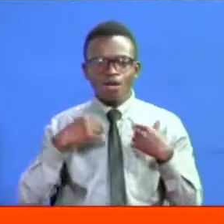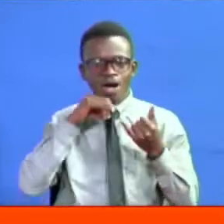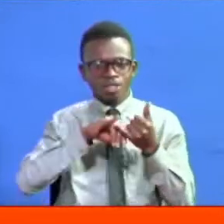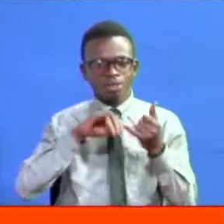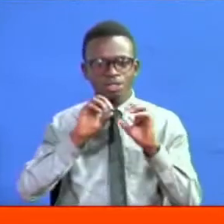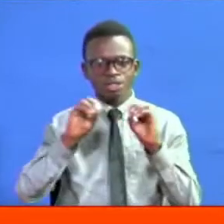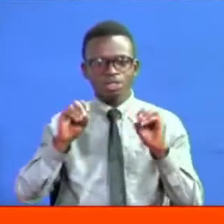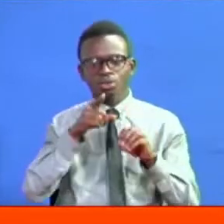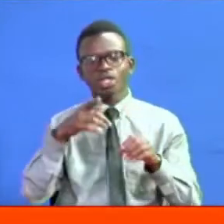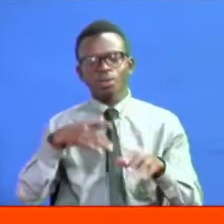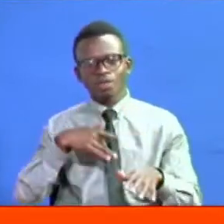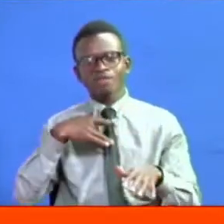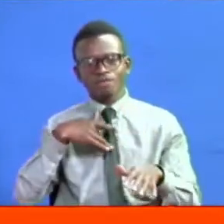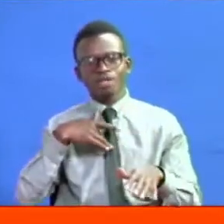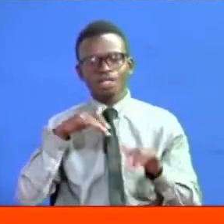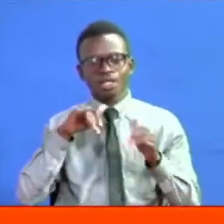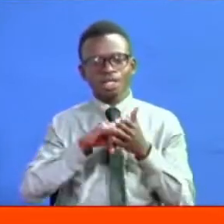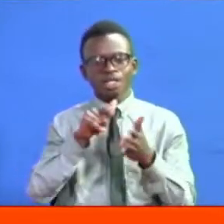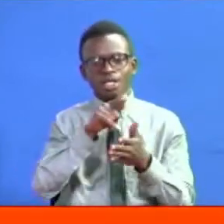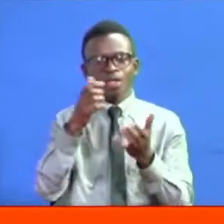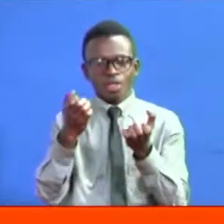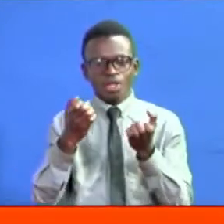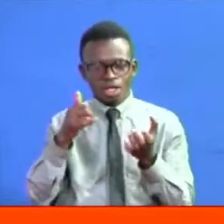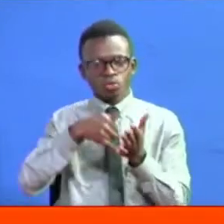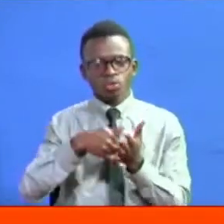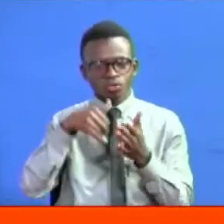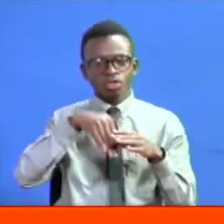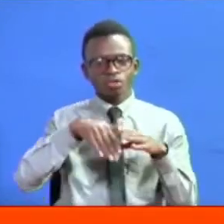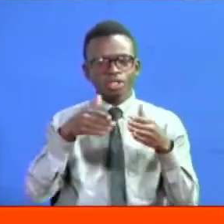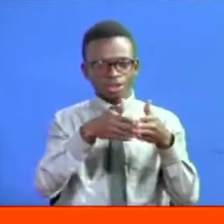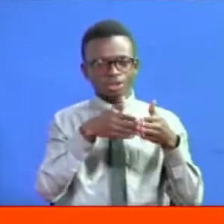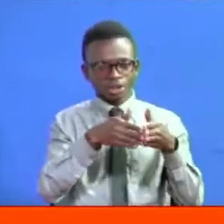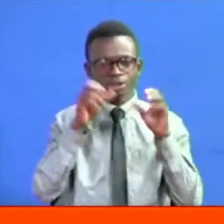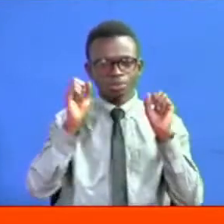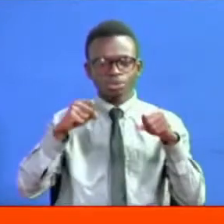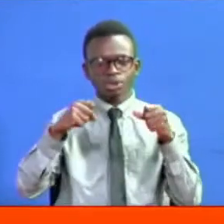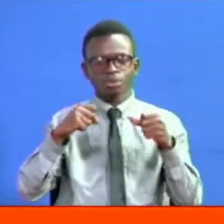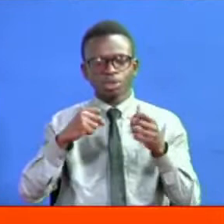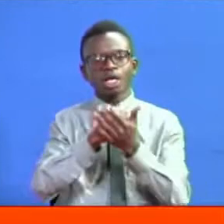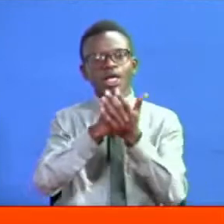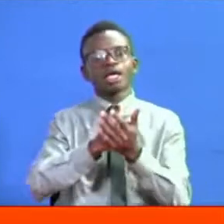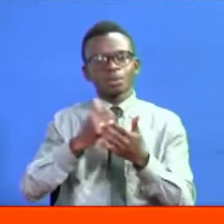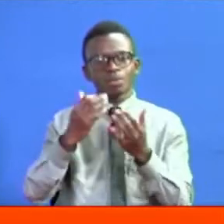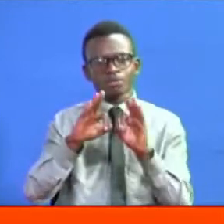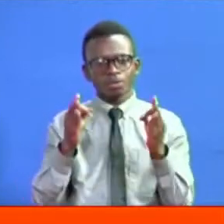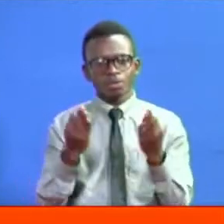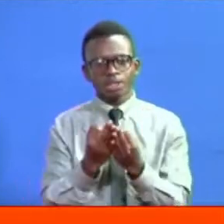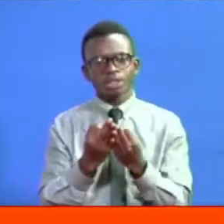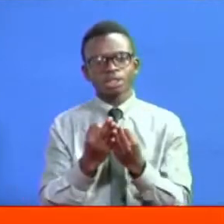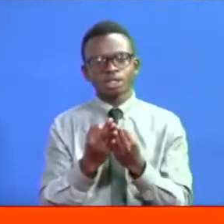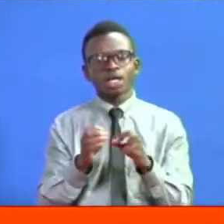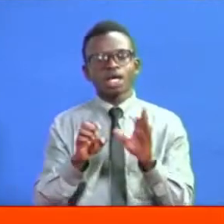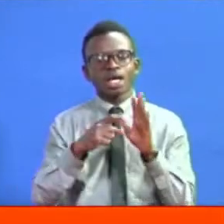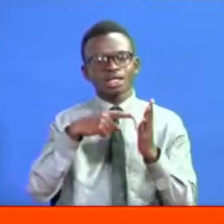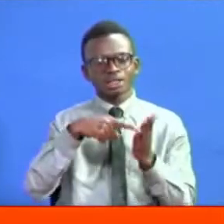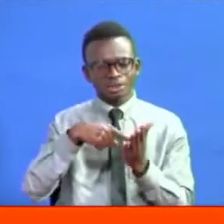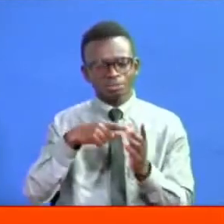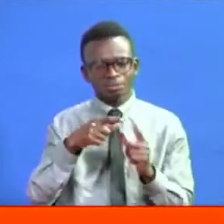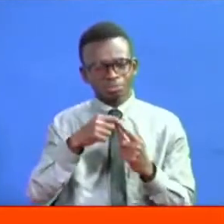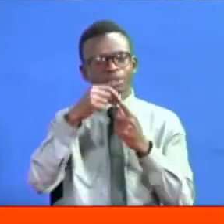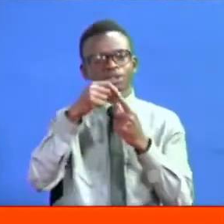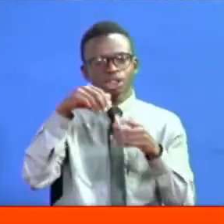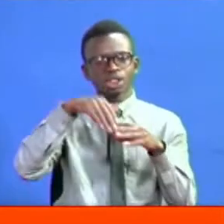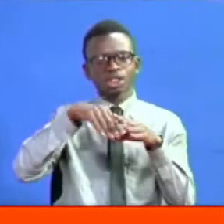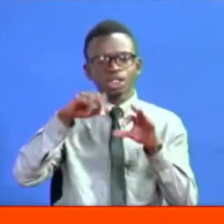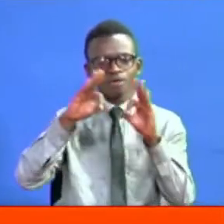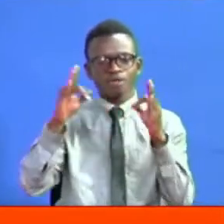feel that they need to be involved in this phenomena to support their families, yeah, especially in female-headed